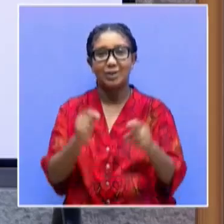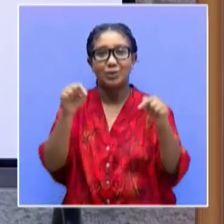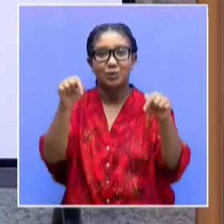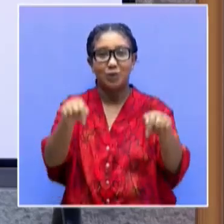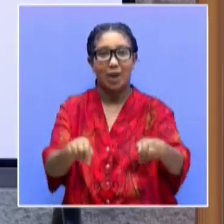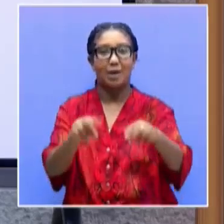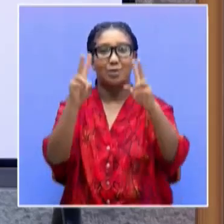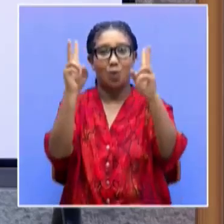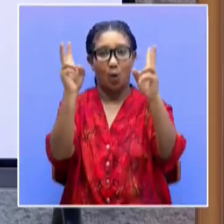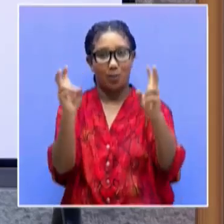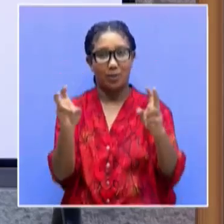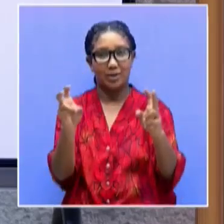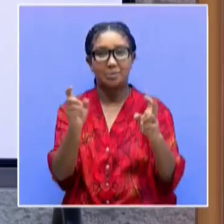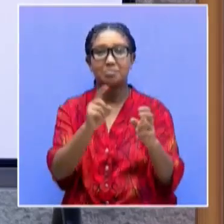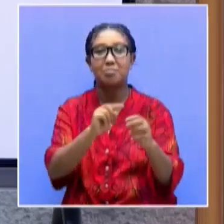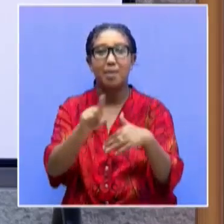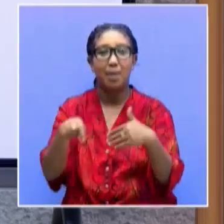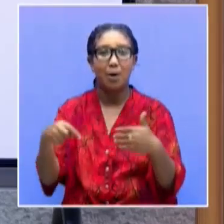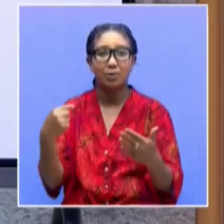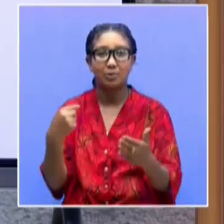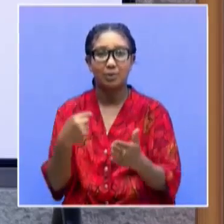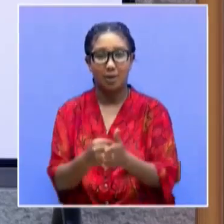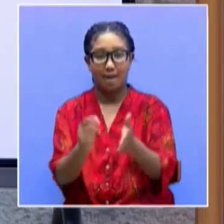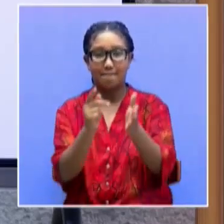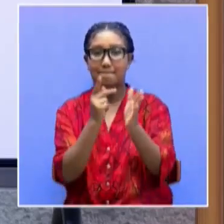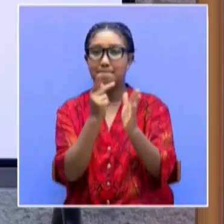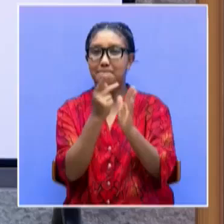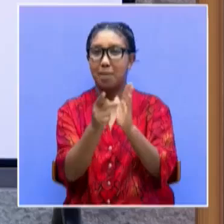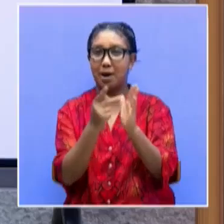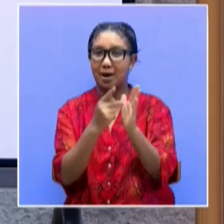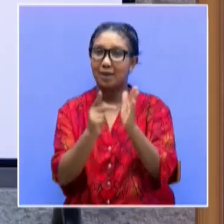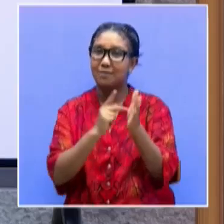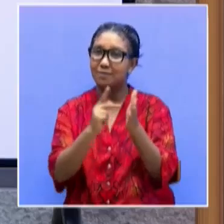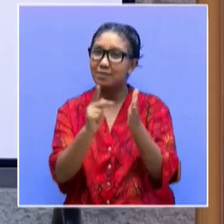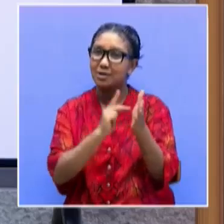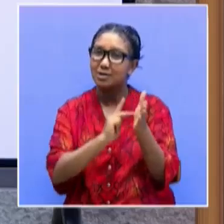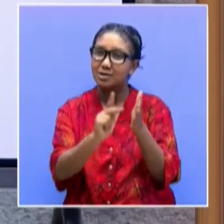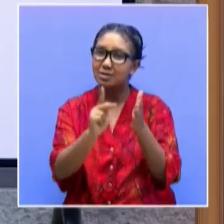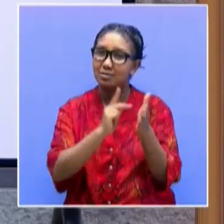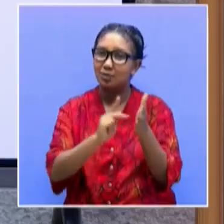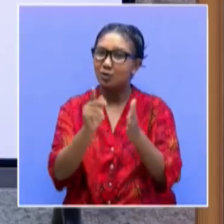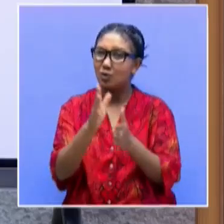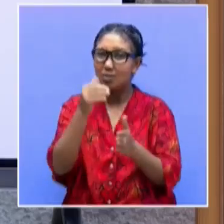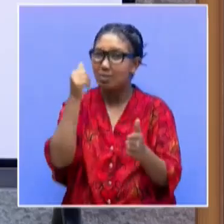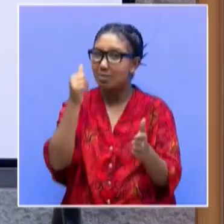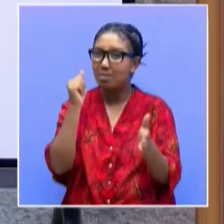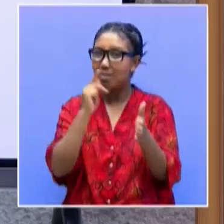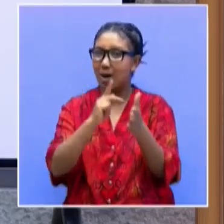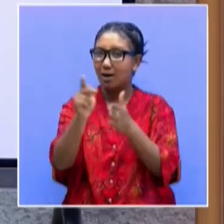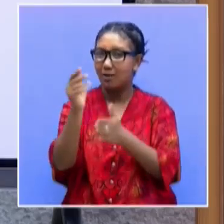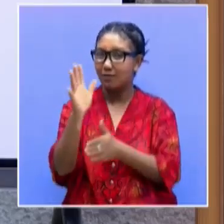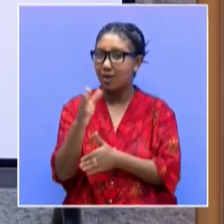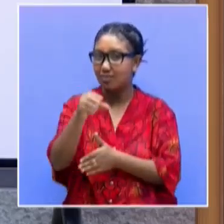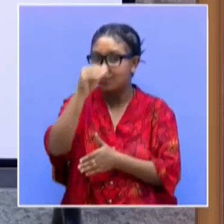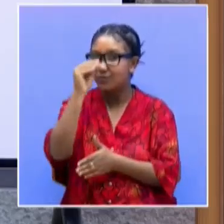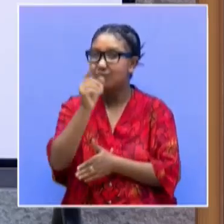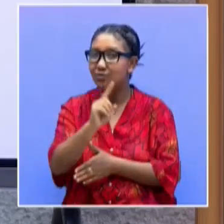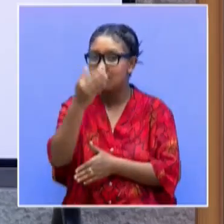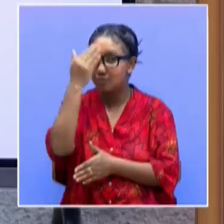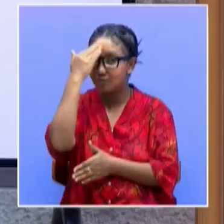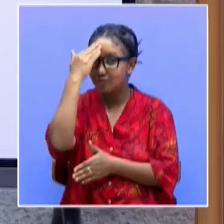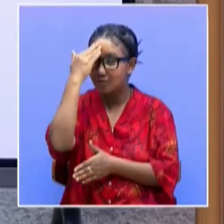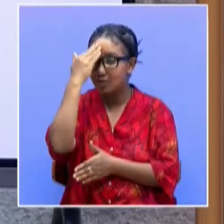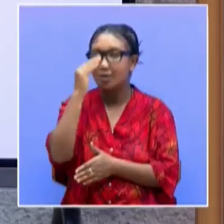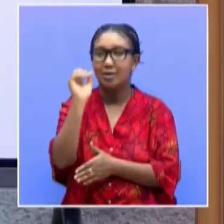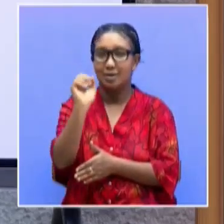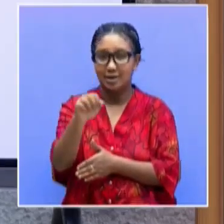today's topic, it is about paragraphs. Do you remember the type of paragraphs that we have seen so far? Yeah,